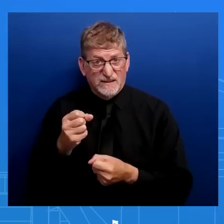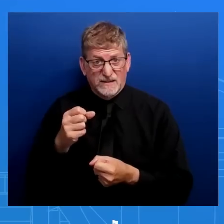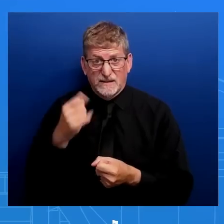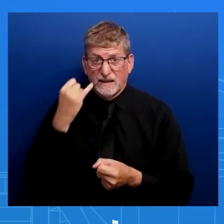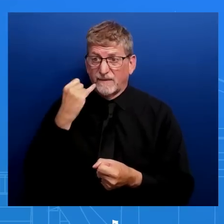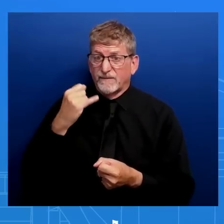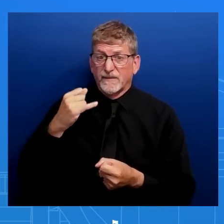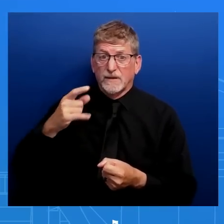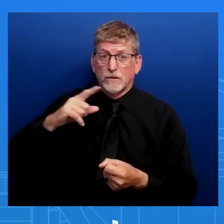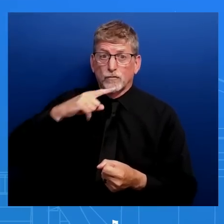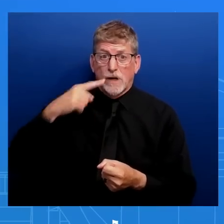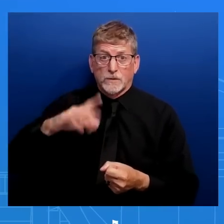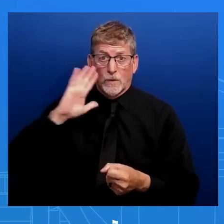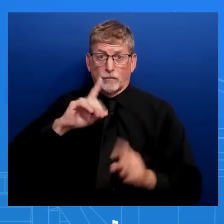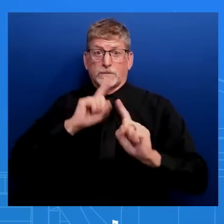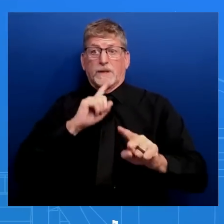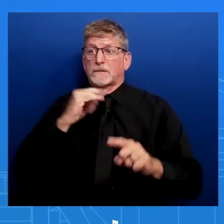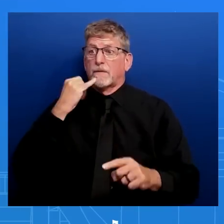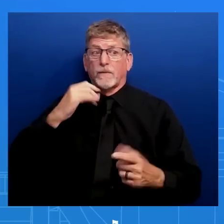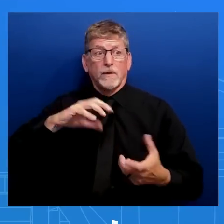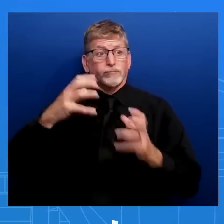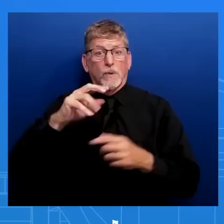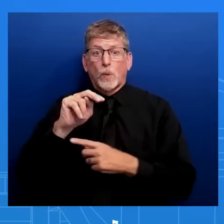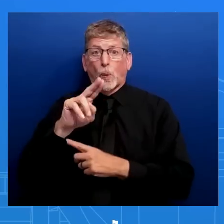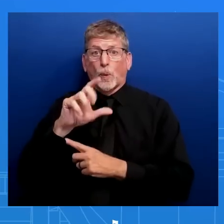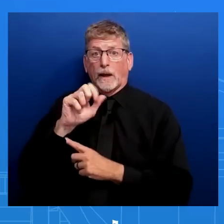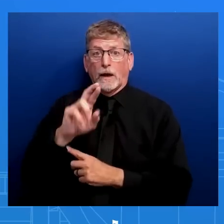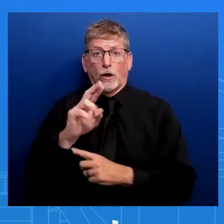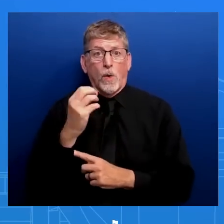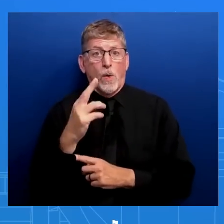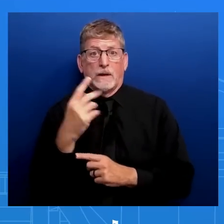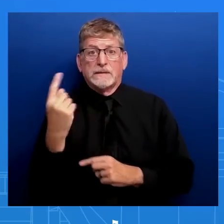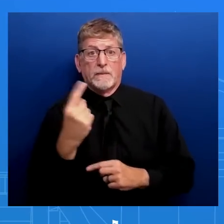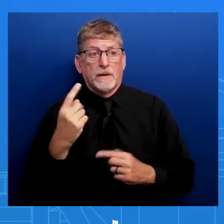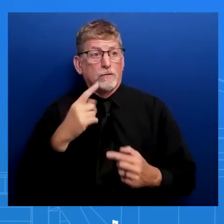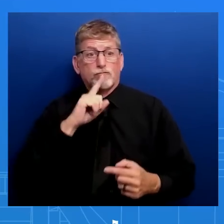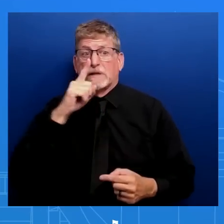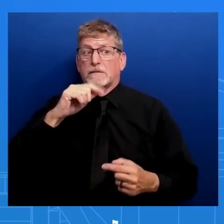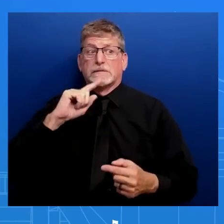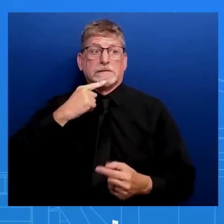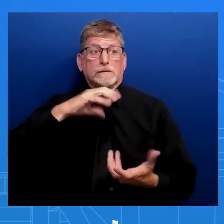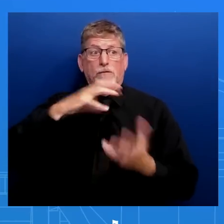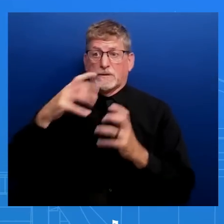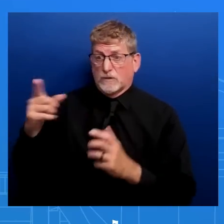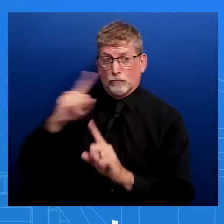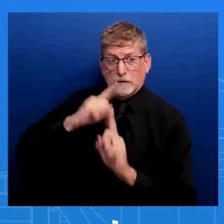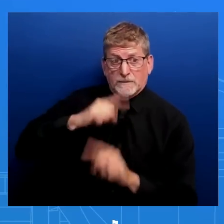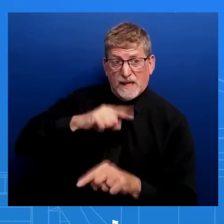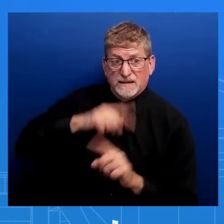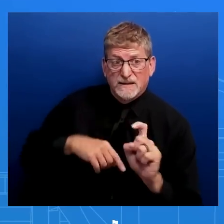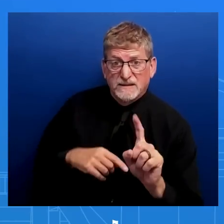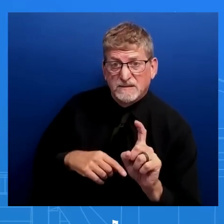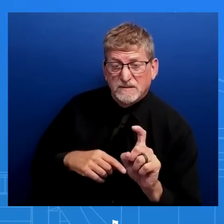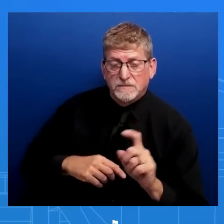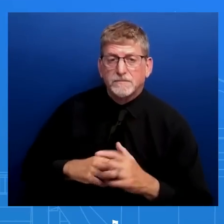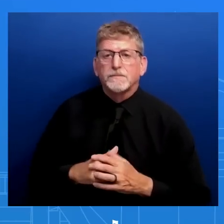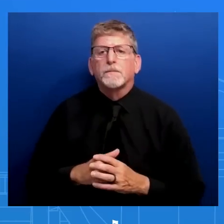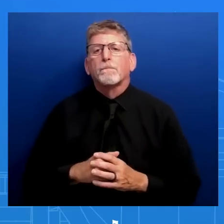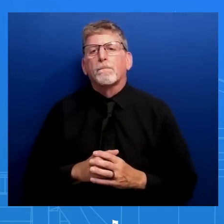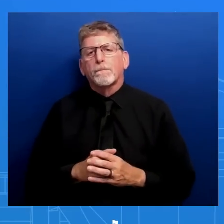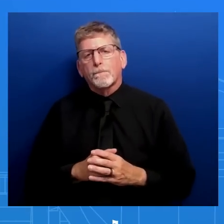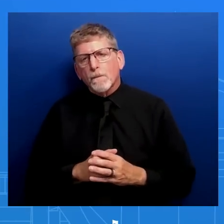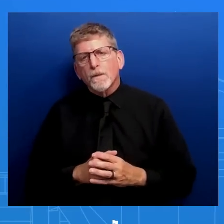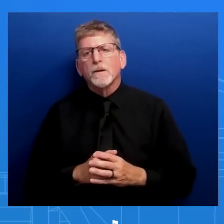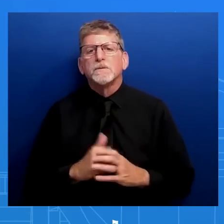real crisis, given how they were this weekend? I would just tell you, Ed, and this has been the case for the last 16 months. I mean, Russia is a